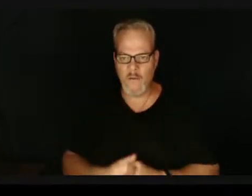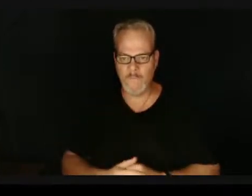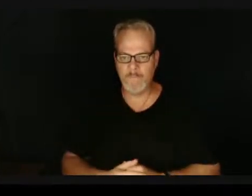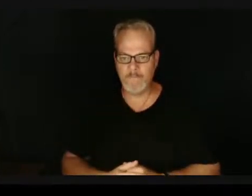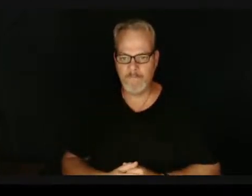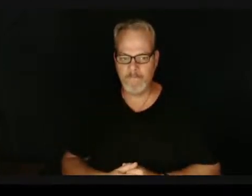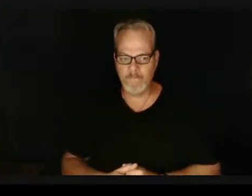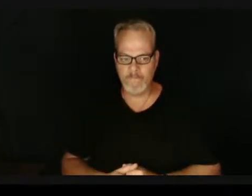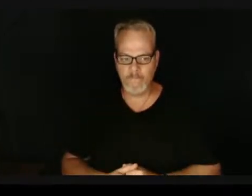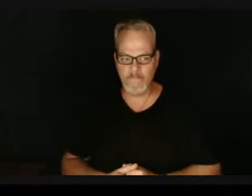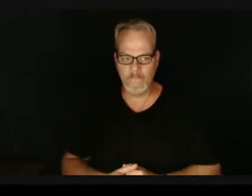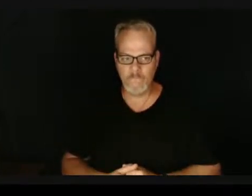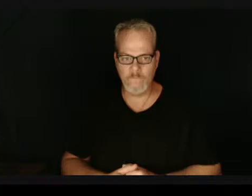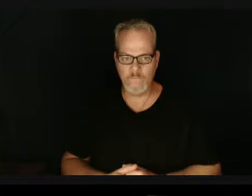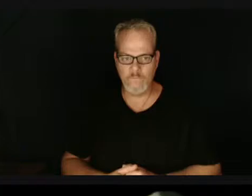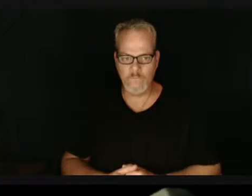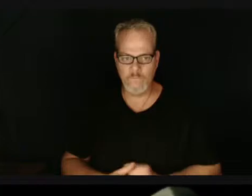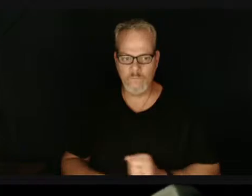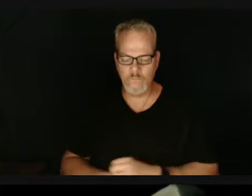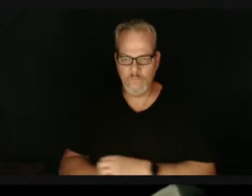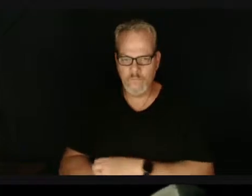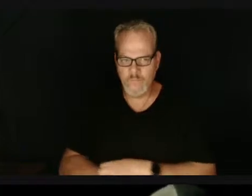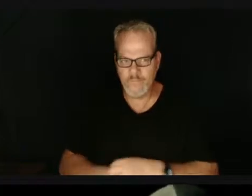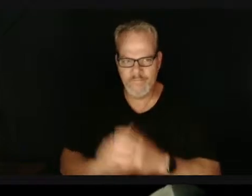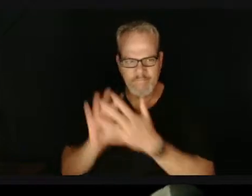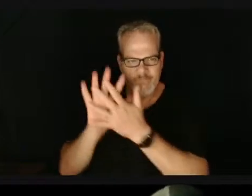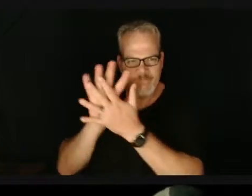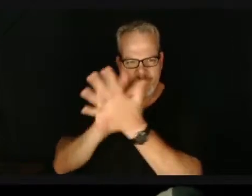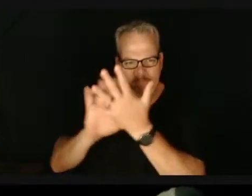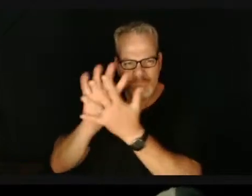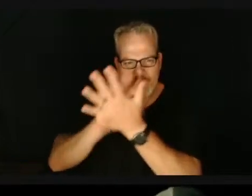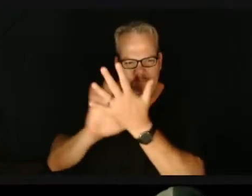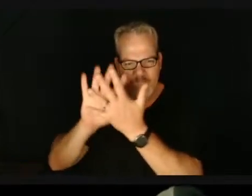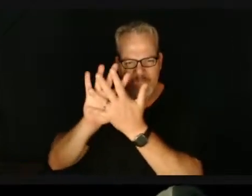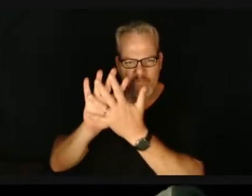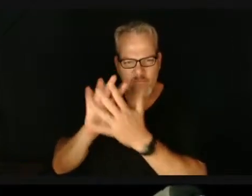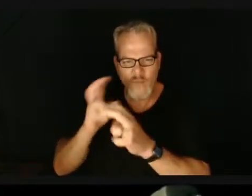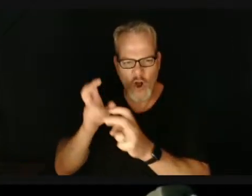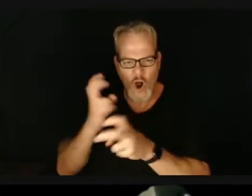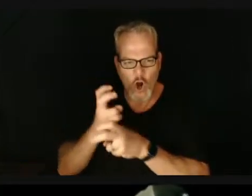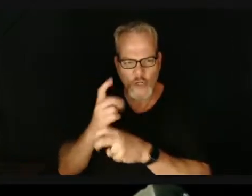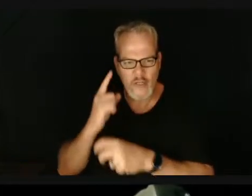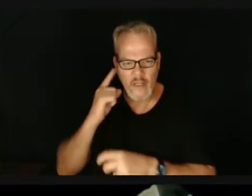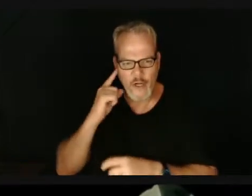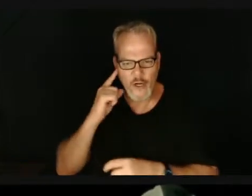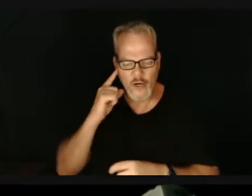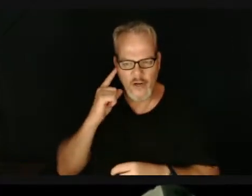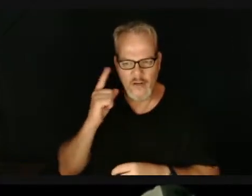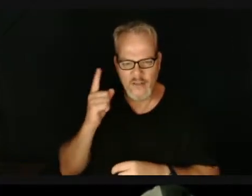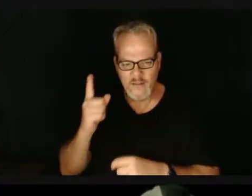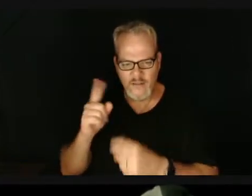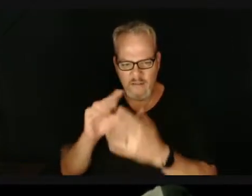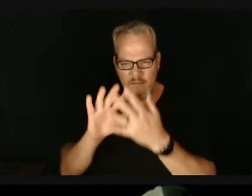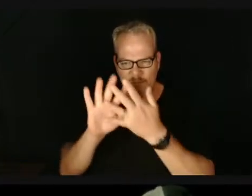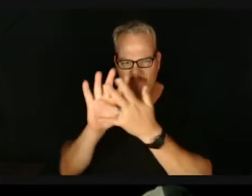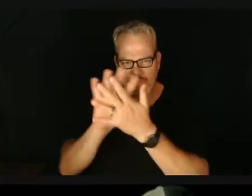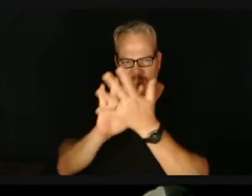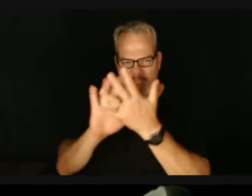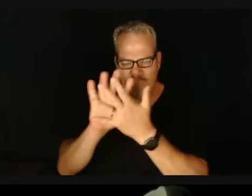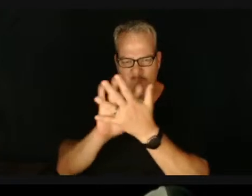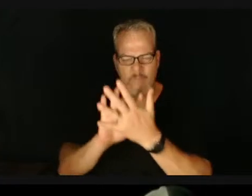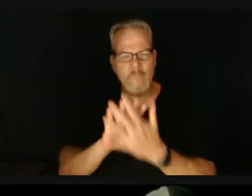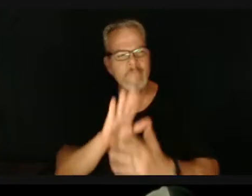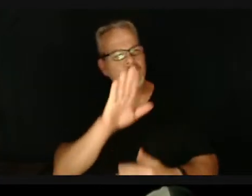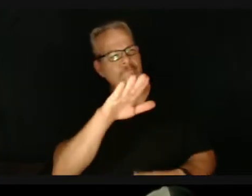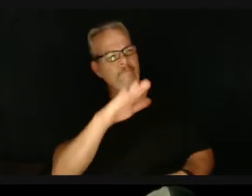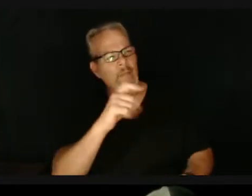That force of gas, lots of gas driving lava into the air. These massive heights. Phil, can you check